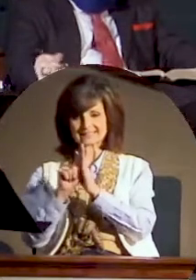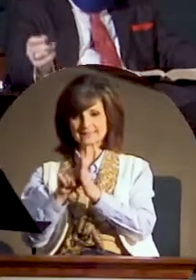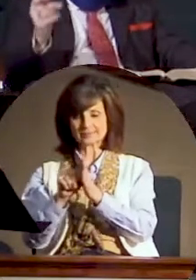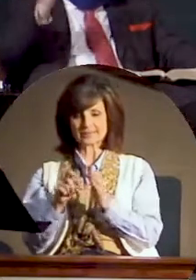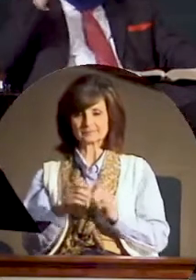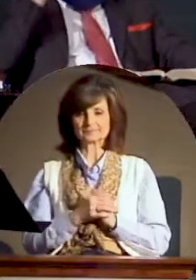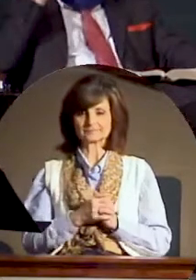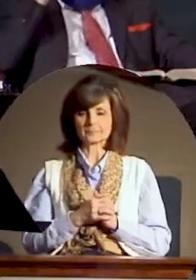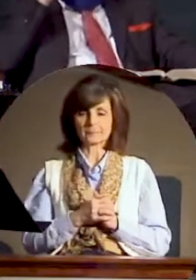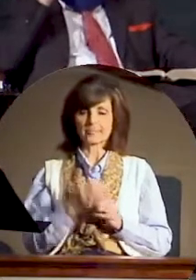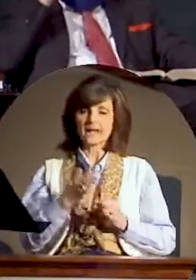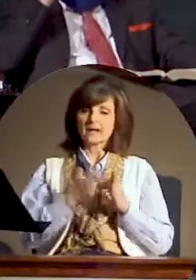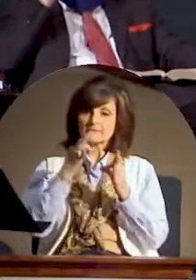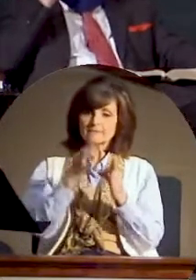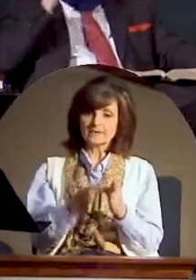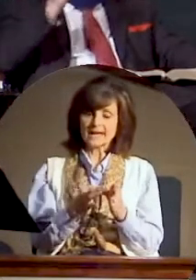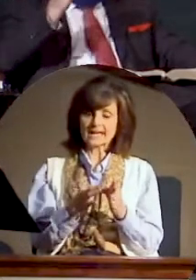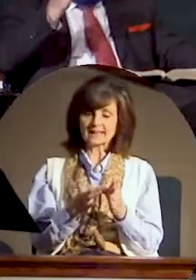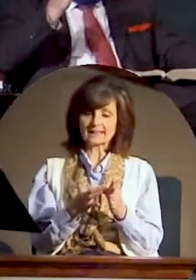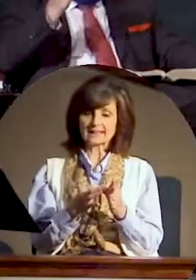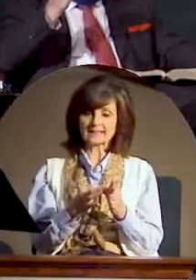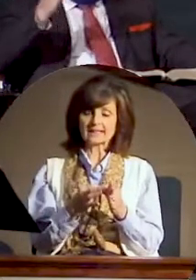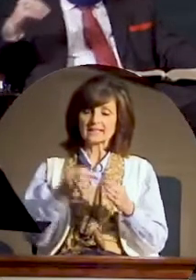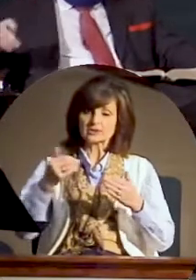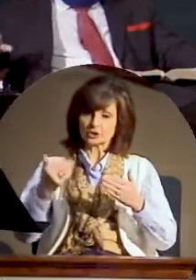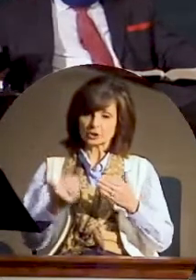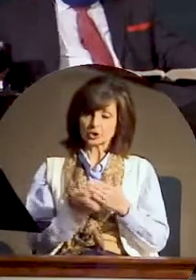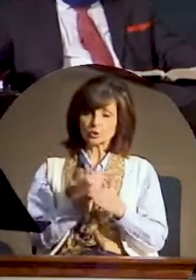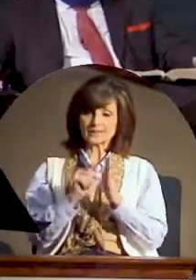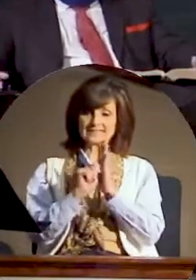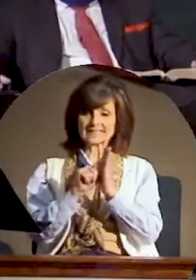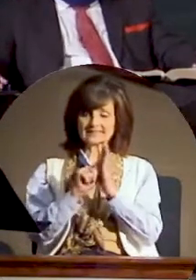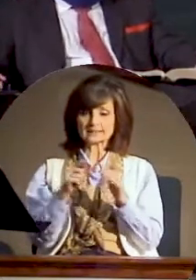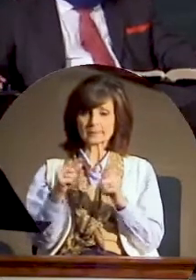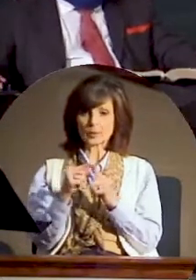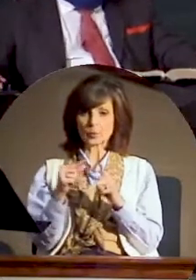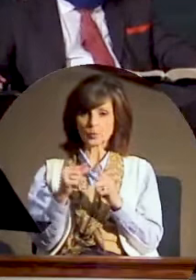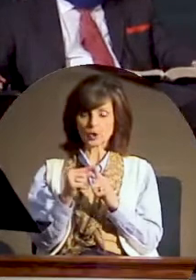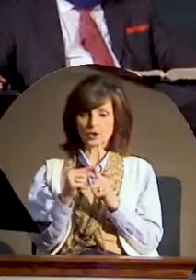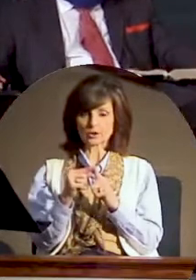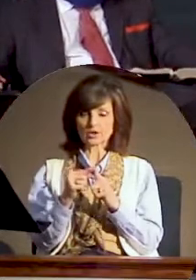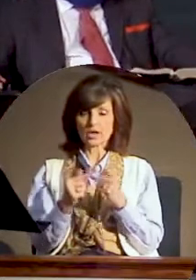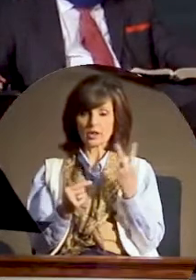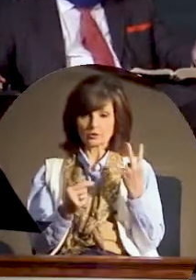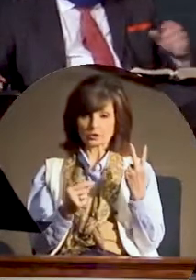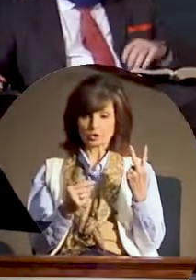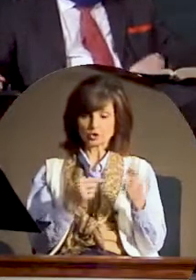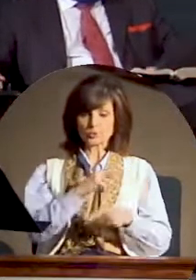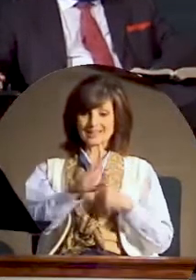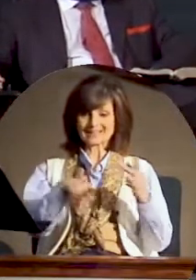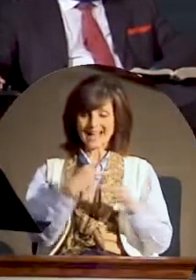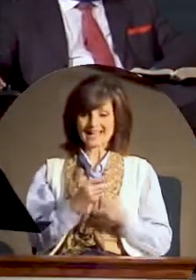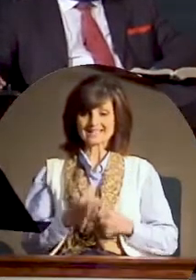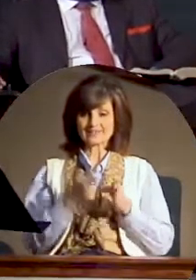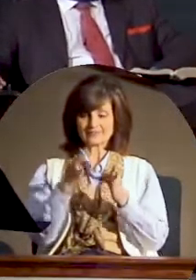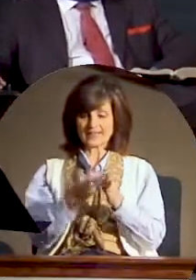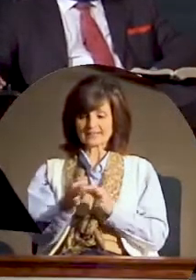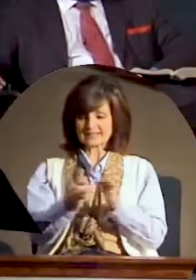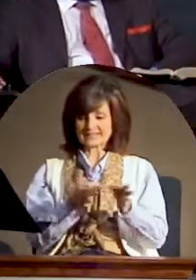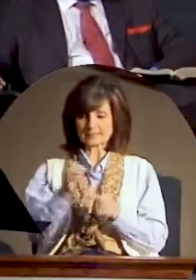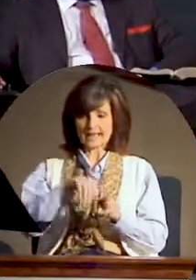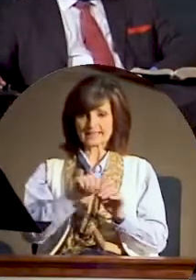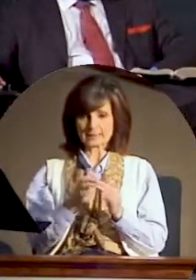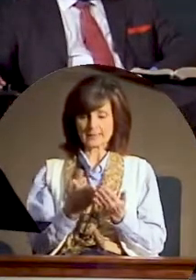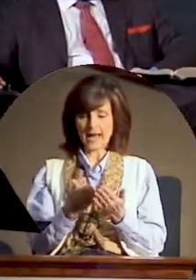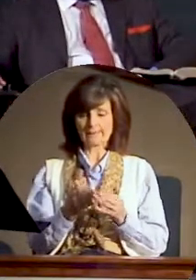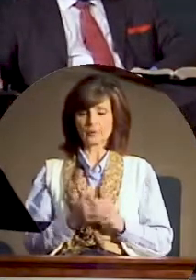Testament. Faith is basically a New Testament word. Now, there are two types of faith that are described in the